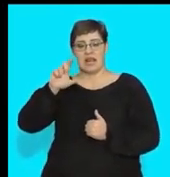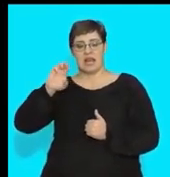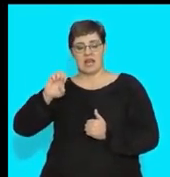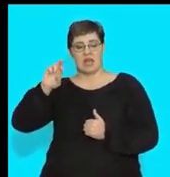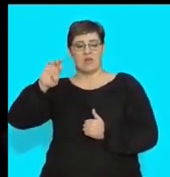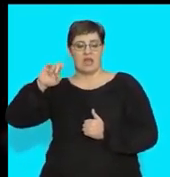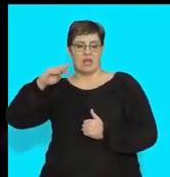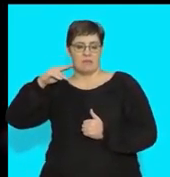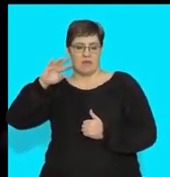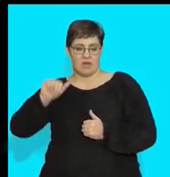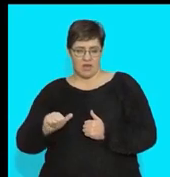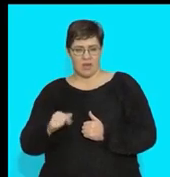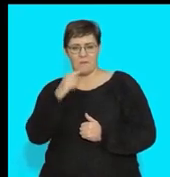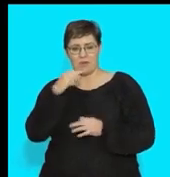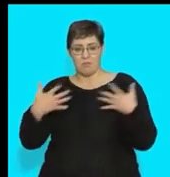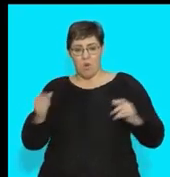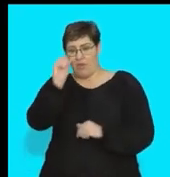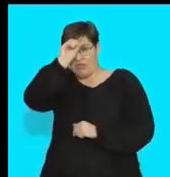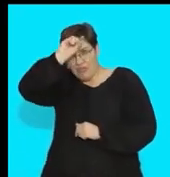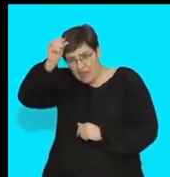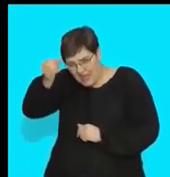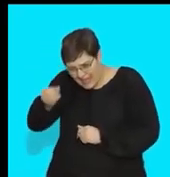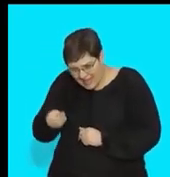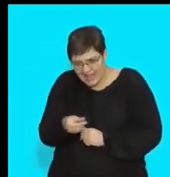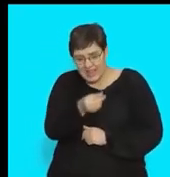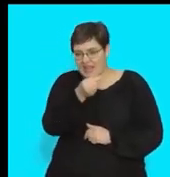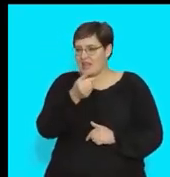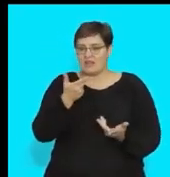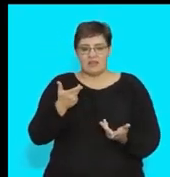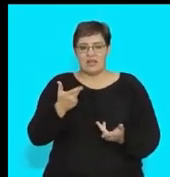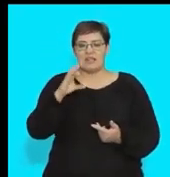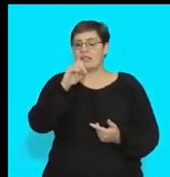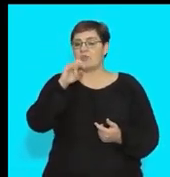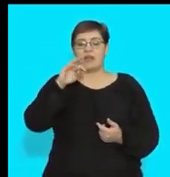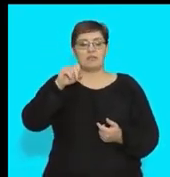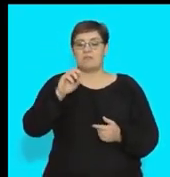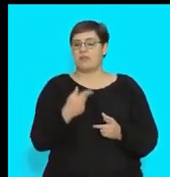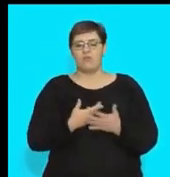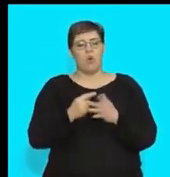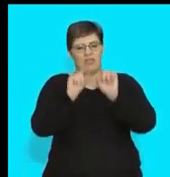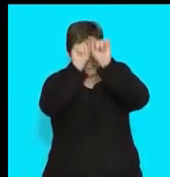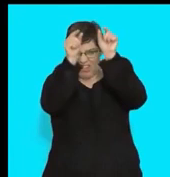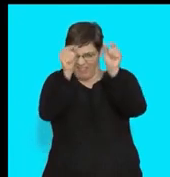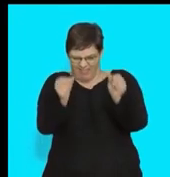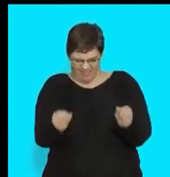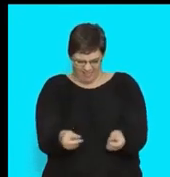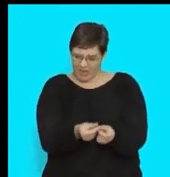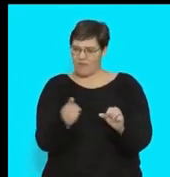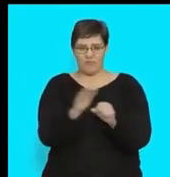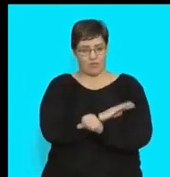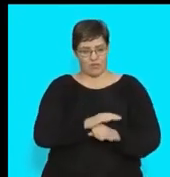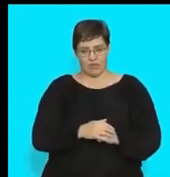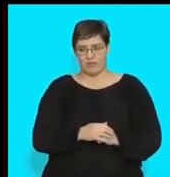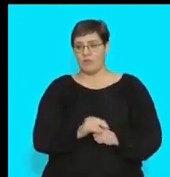Sclerenchyma, okay? And what do is, there's no cytoplasm, it's just thick cell walls.